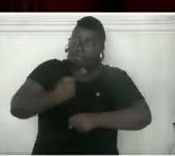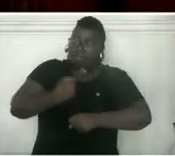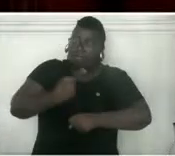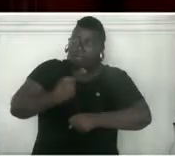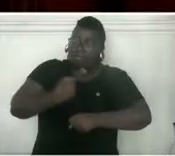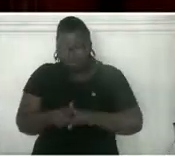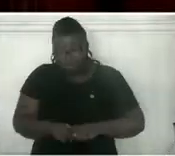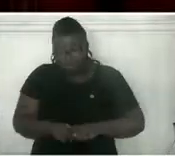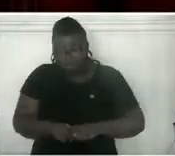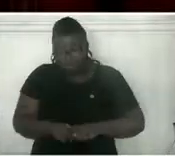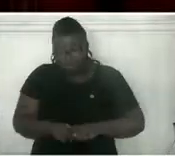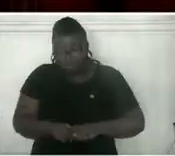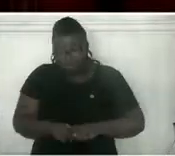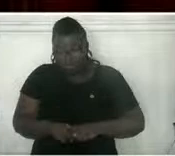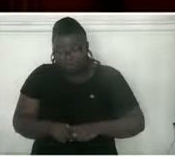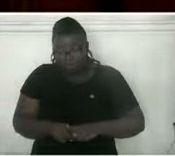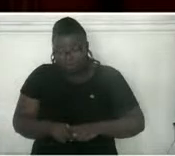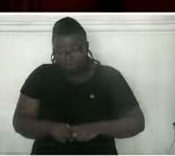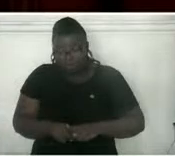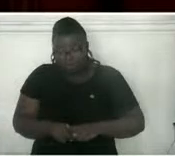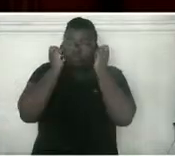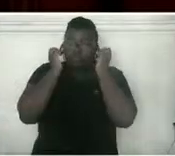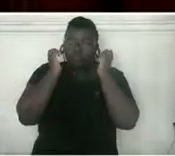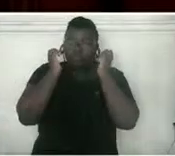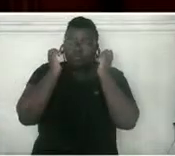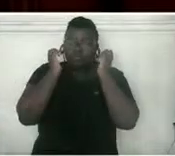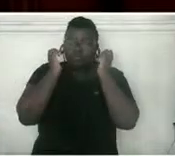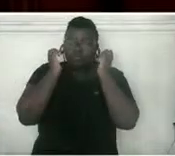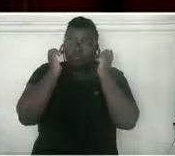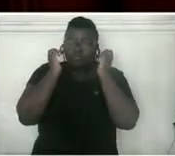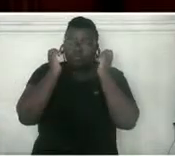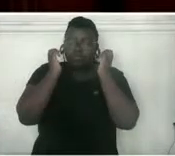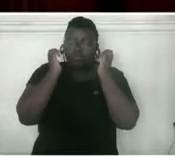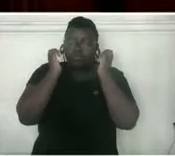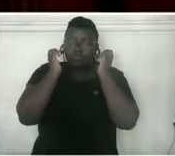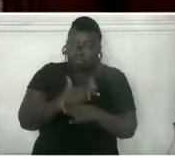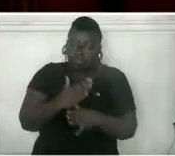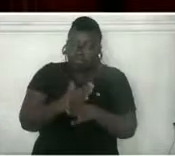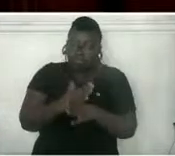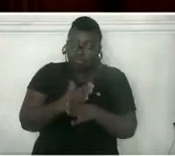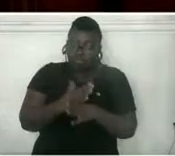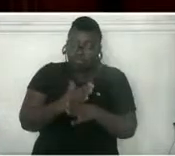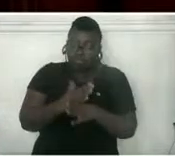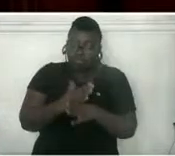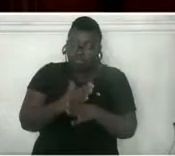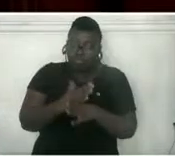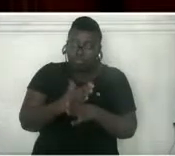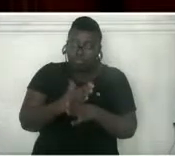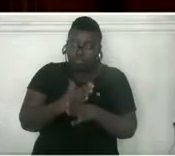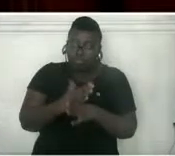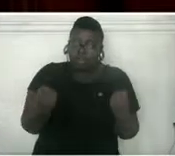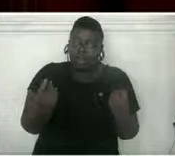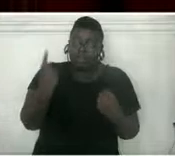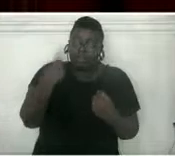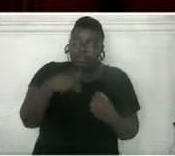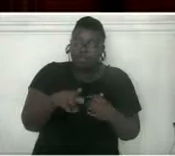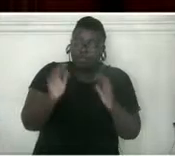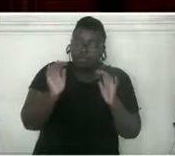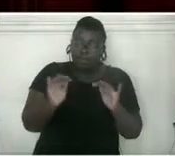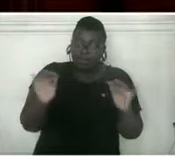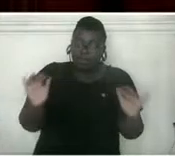lokho leyo kukwazi ukukhanda amathuba emsebenzi abe baningi kubantu